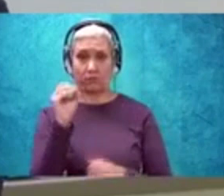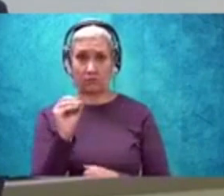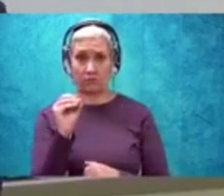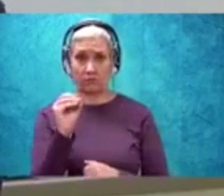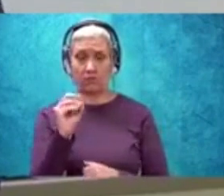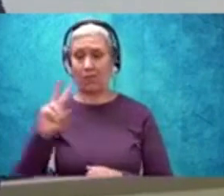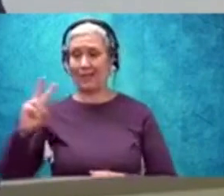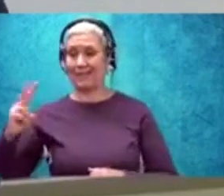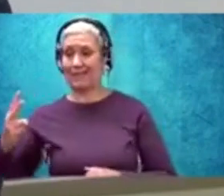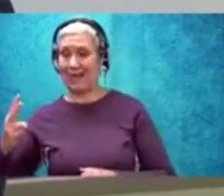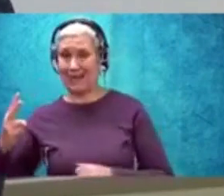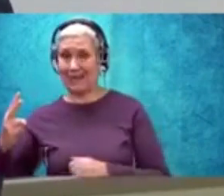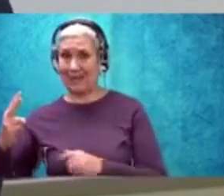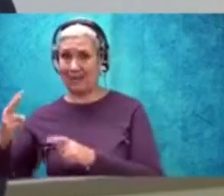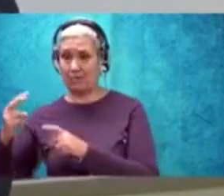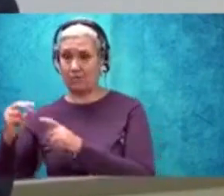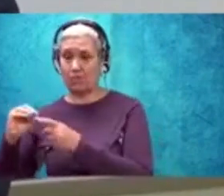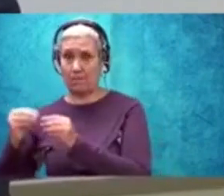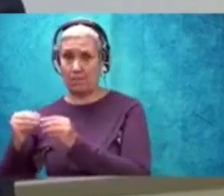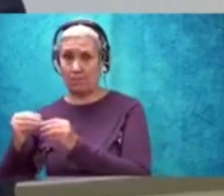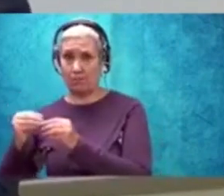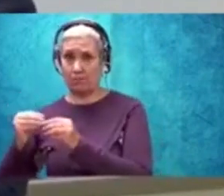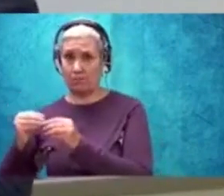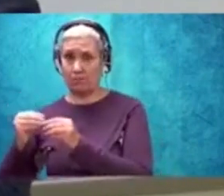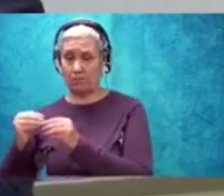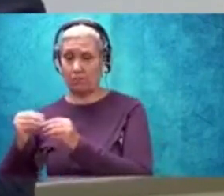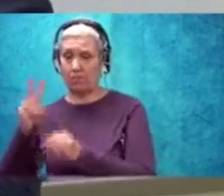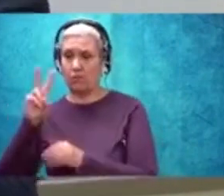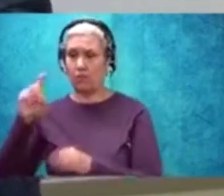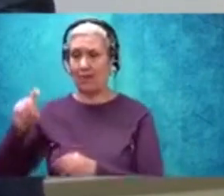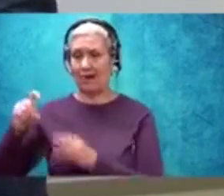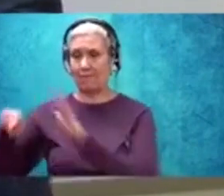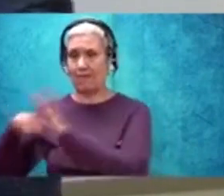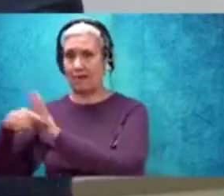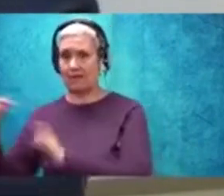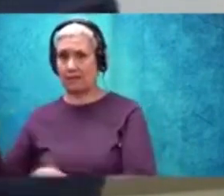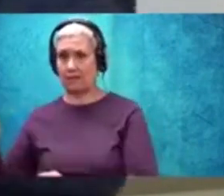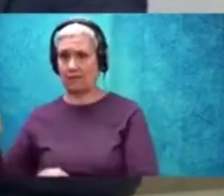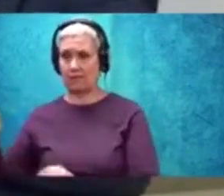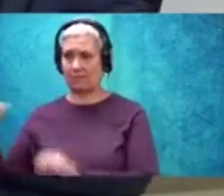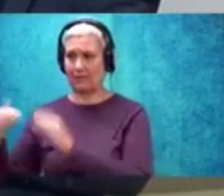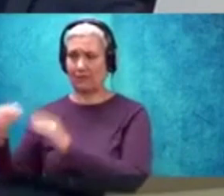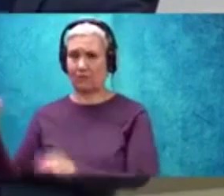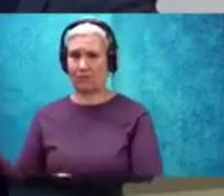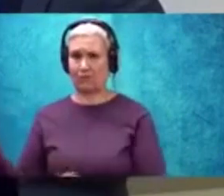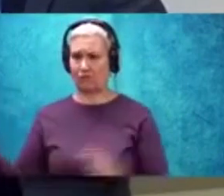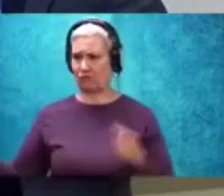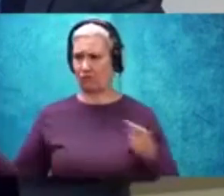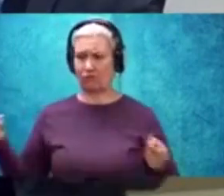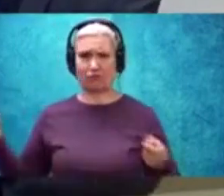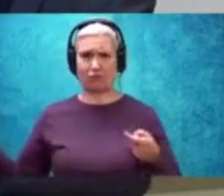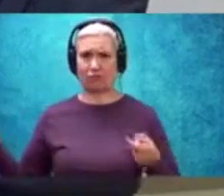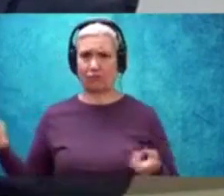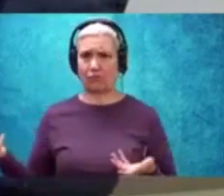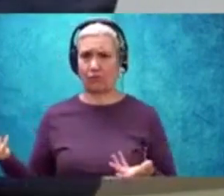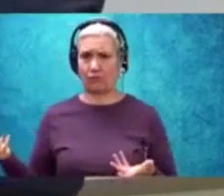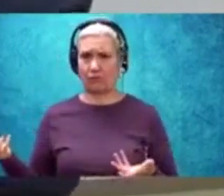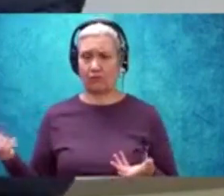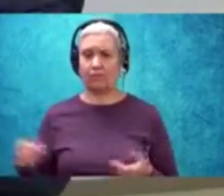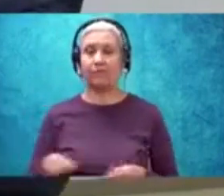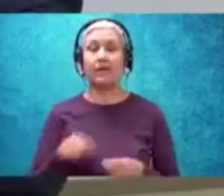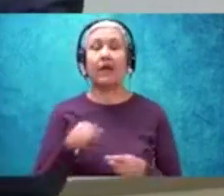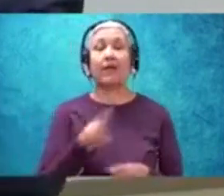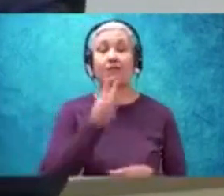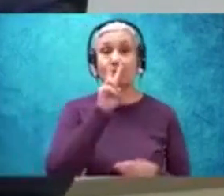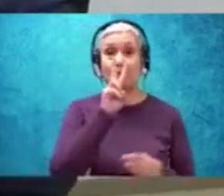the second quantity, 2x minus 10, must be equal to 0. So here I've got two